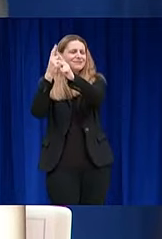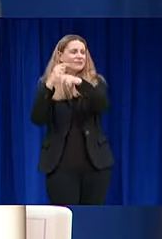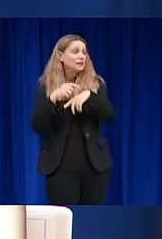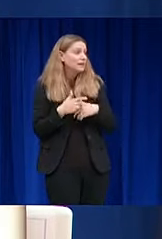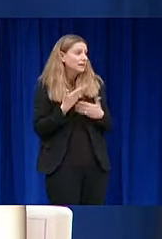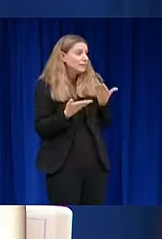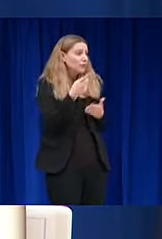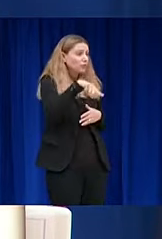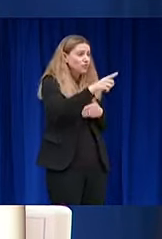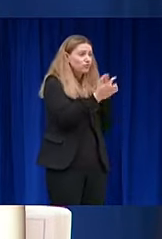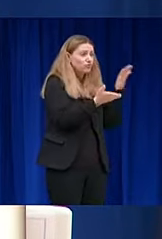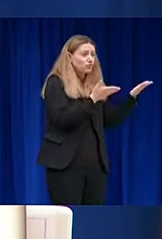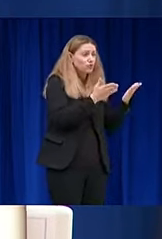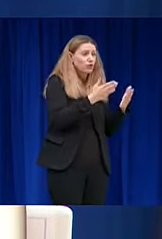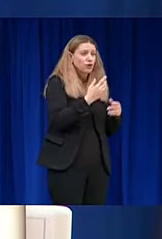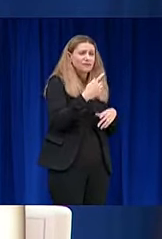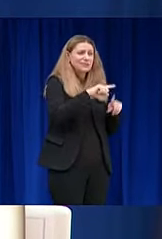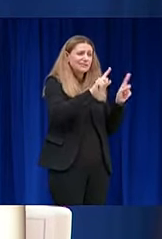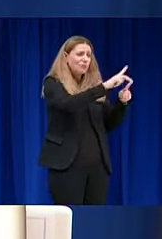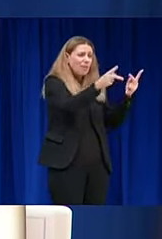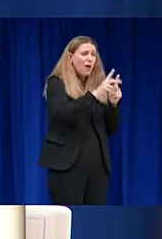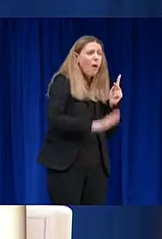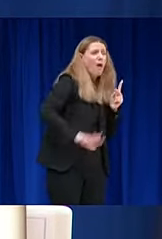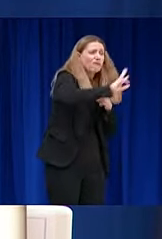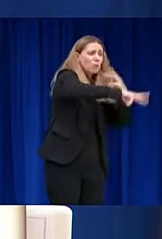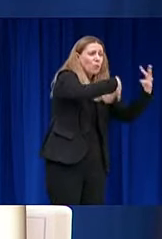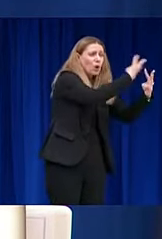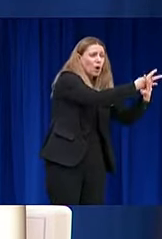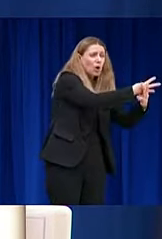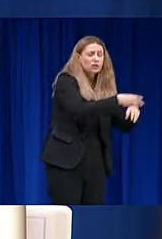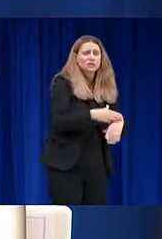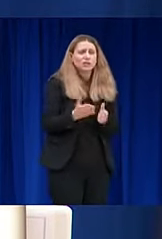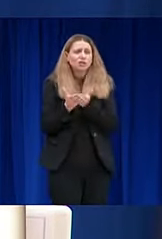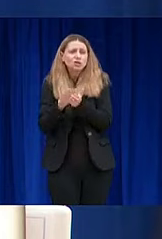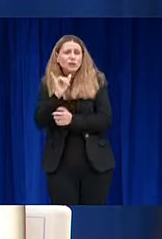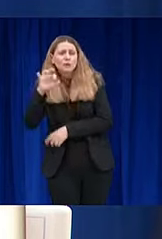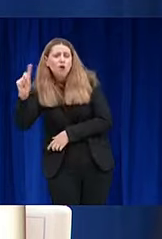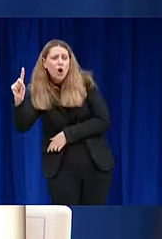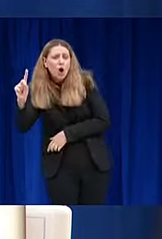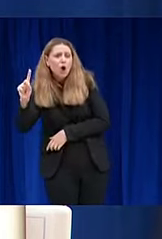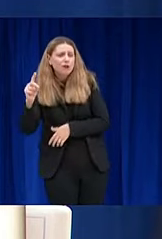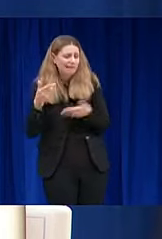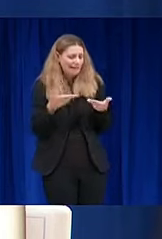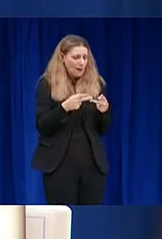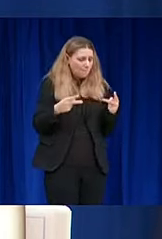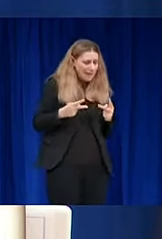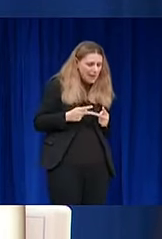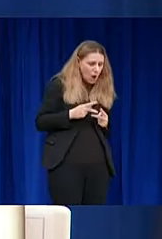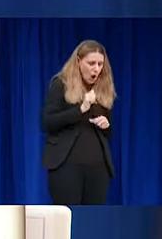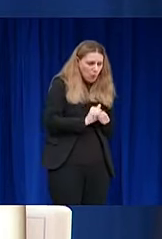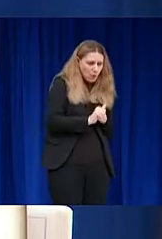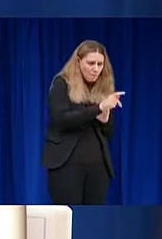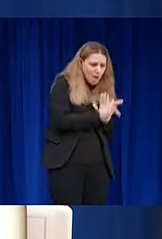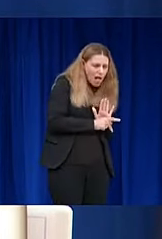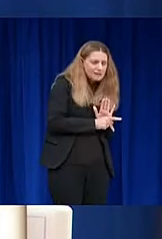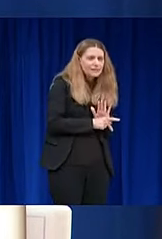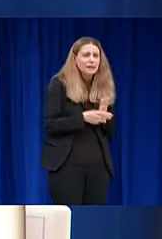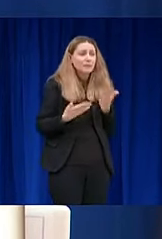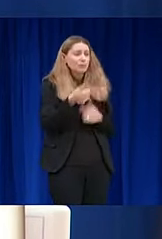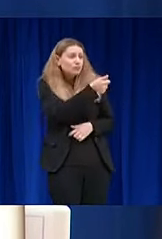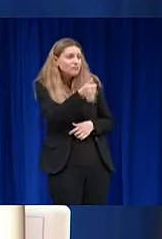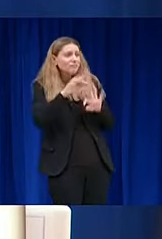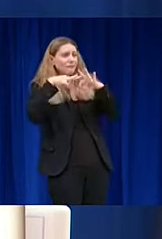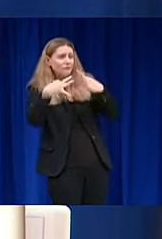world, work in our shipyards, advance policy here in the Pentagon, or a family member, or make a